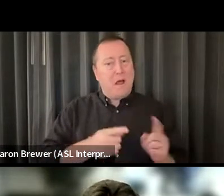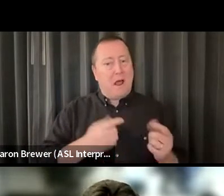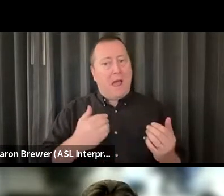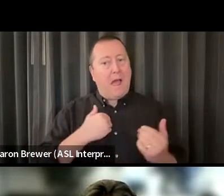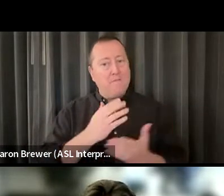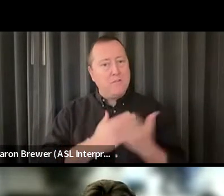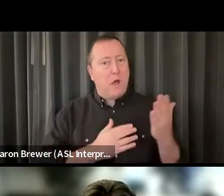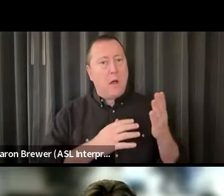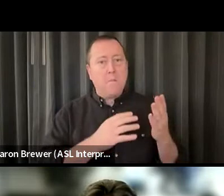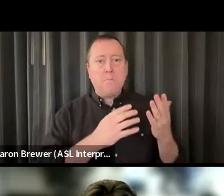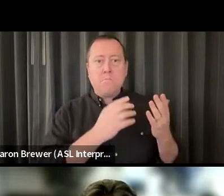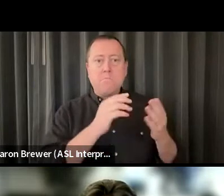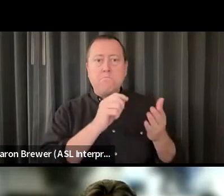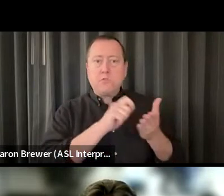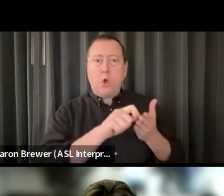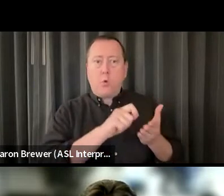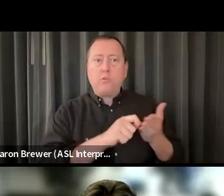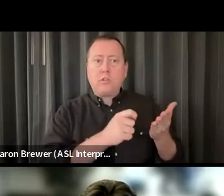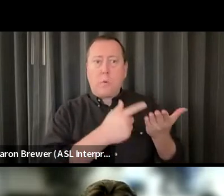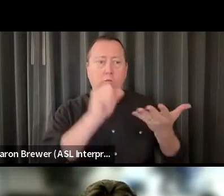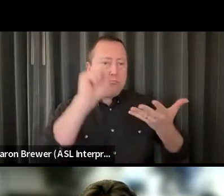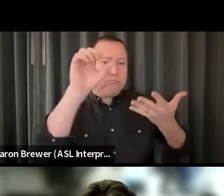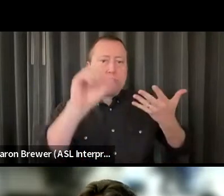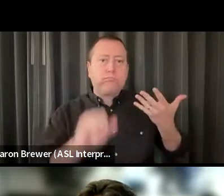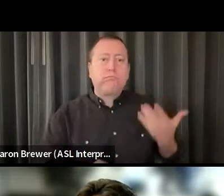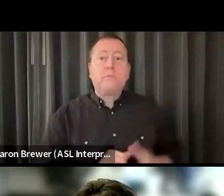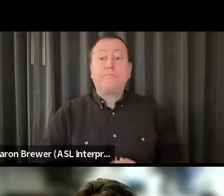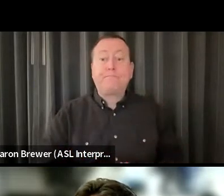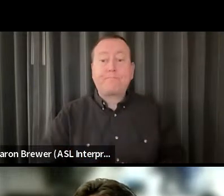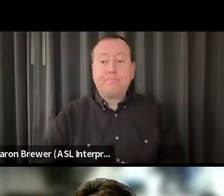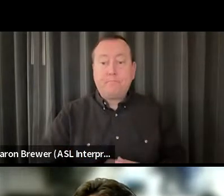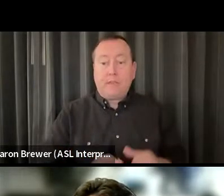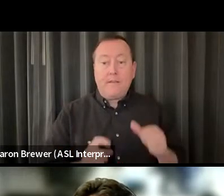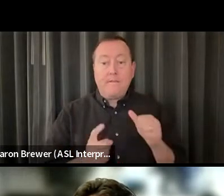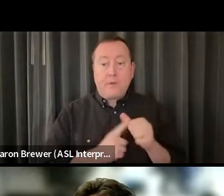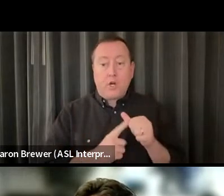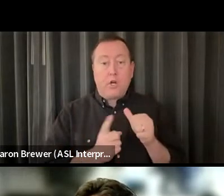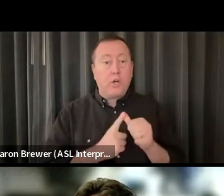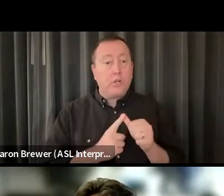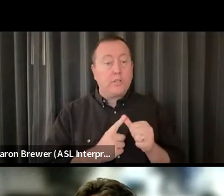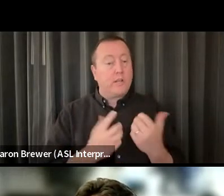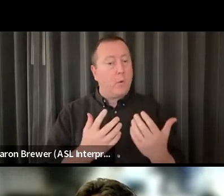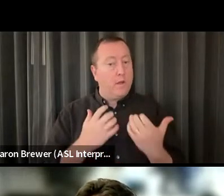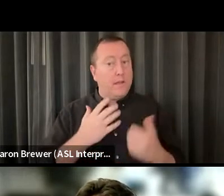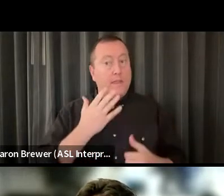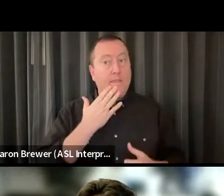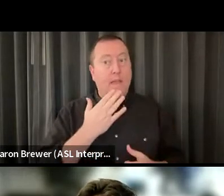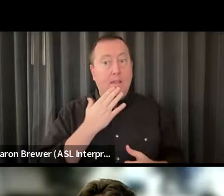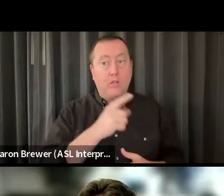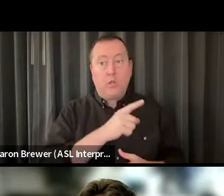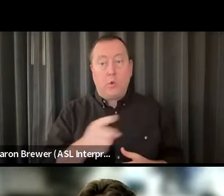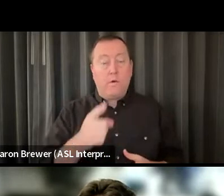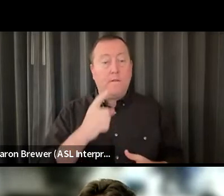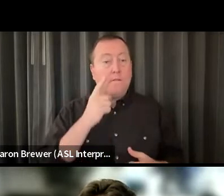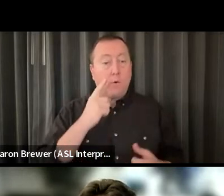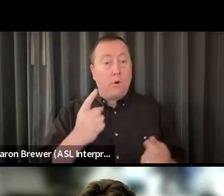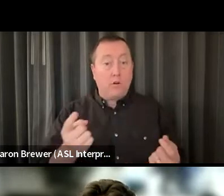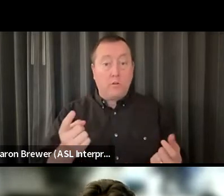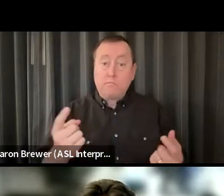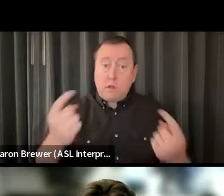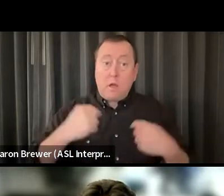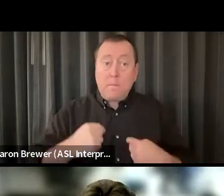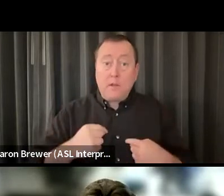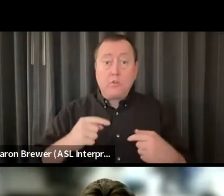this presentation. And first would like to thank everyone for taking the time out of your busy schedules to attend this